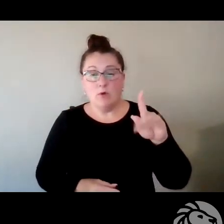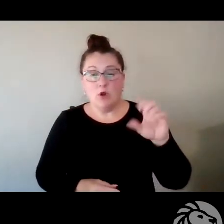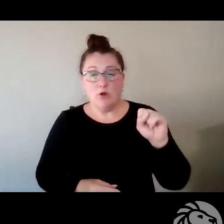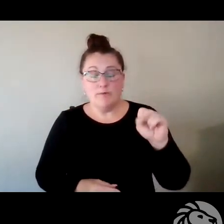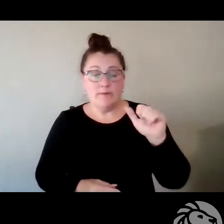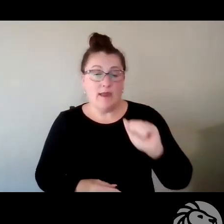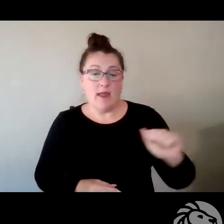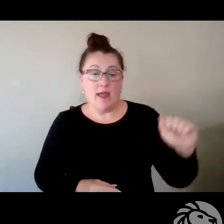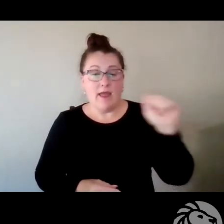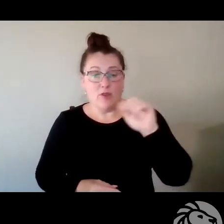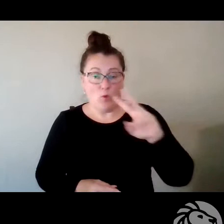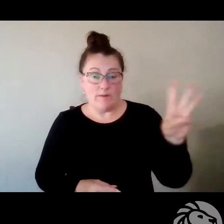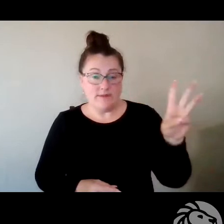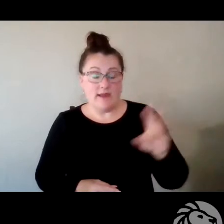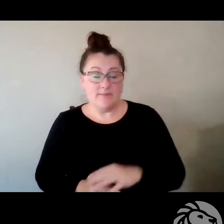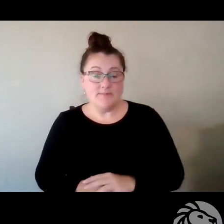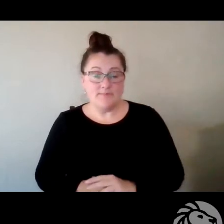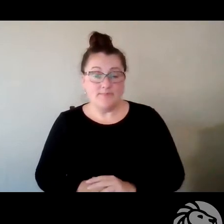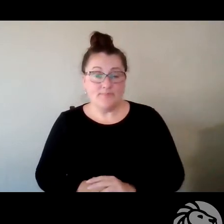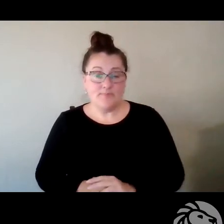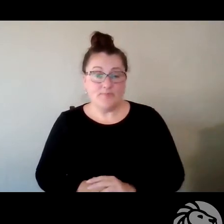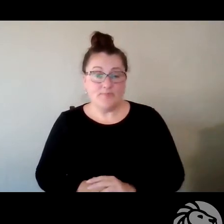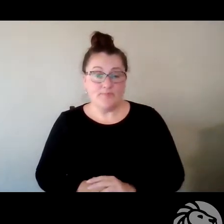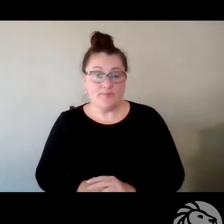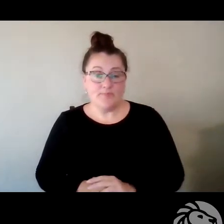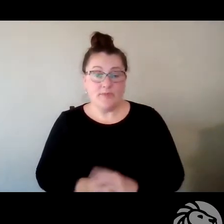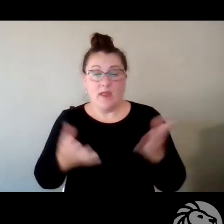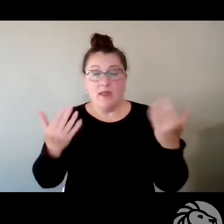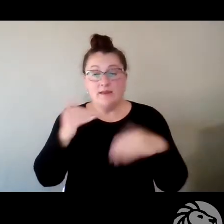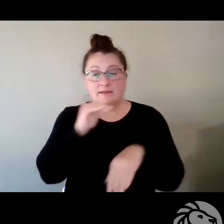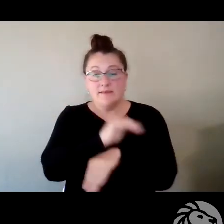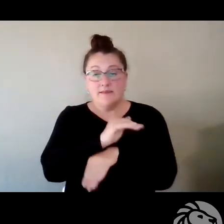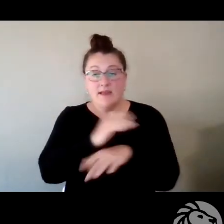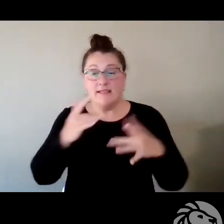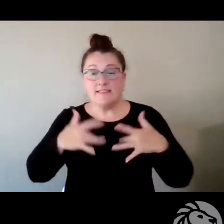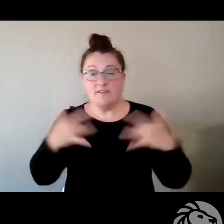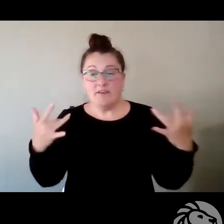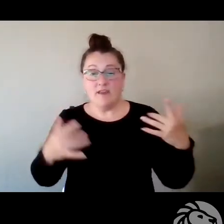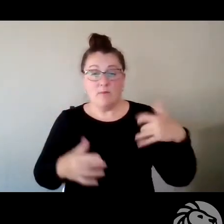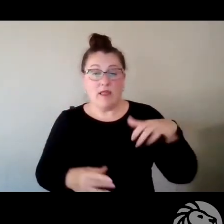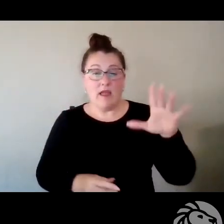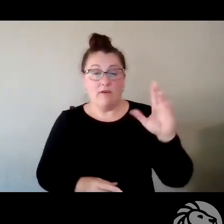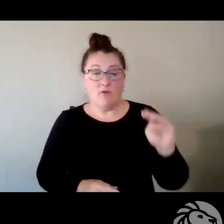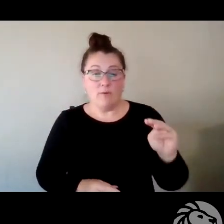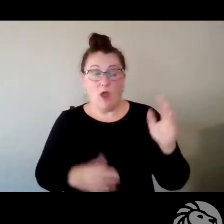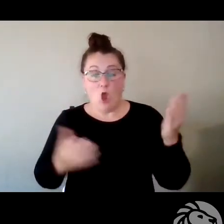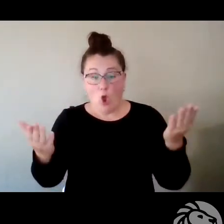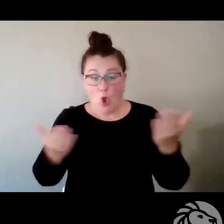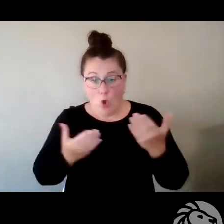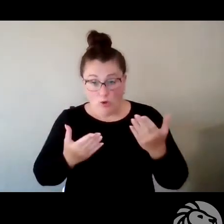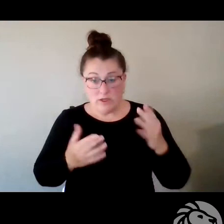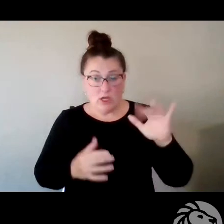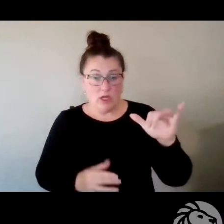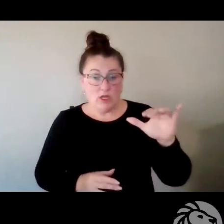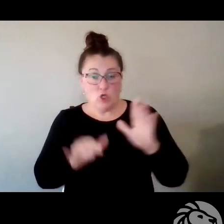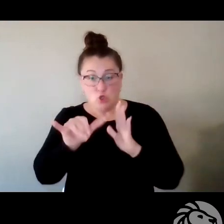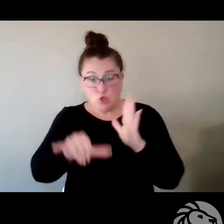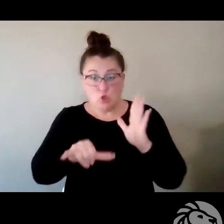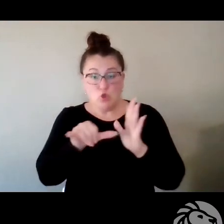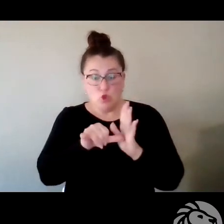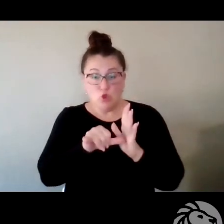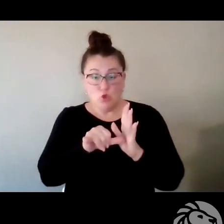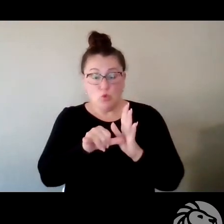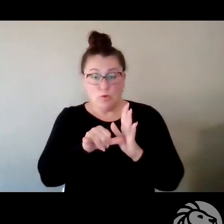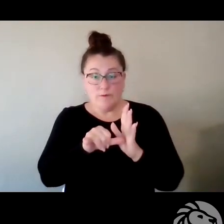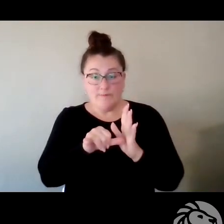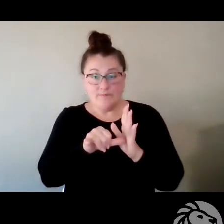publicprograms@nypl.org. I should also say that because tonight's event's platform is hosted, it's hosted on YouTube,